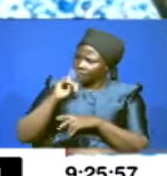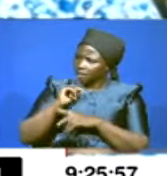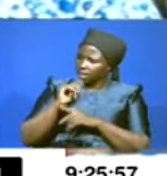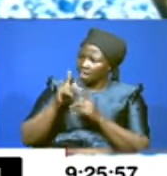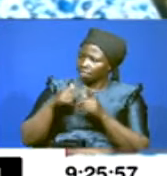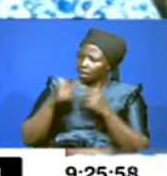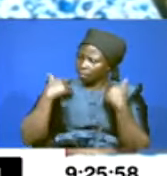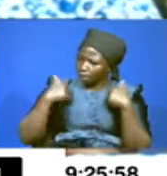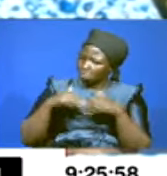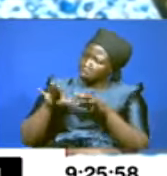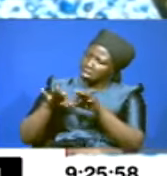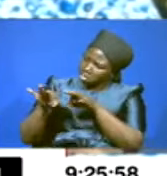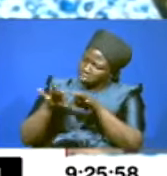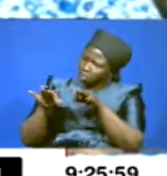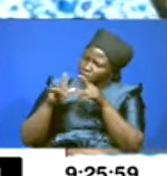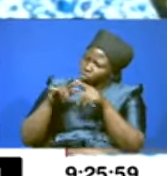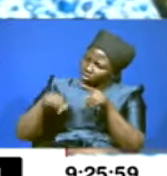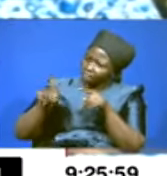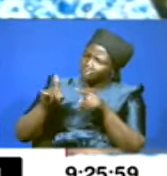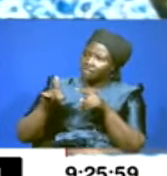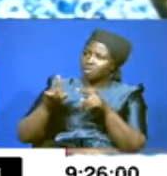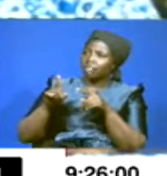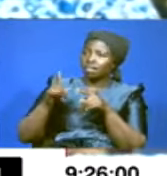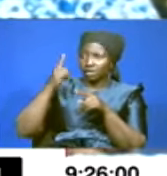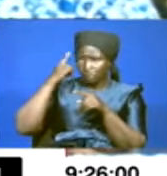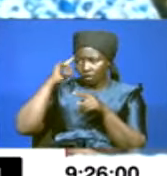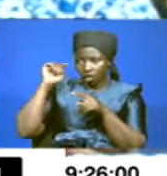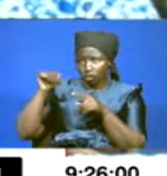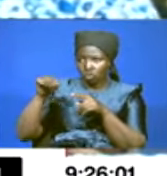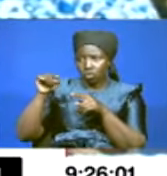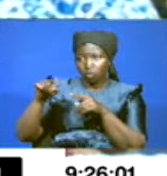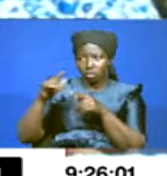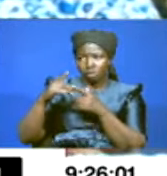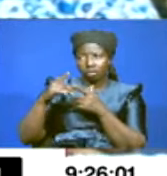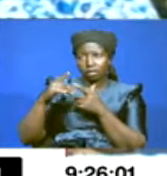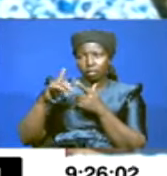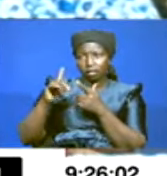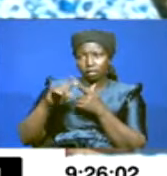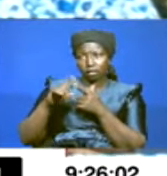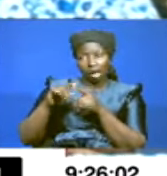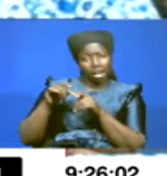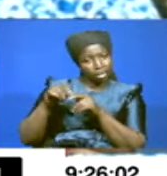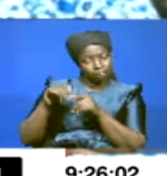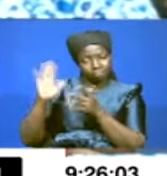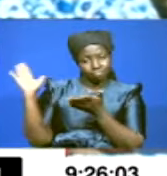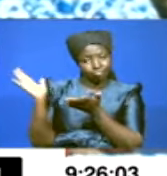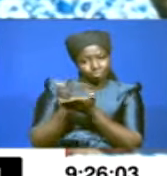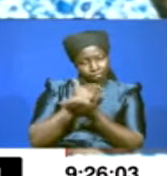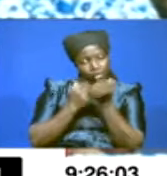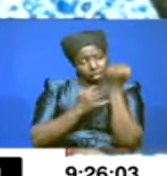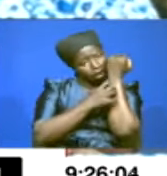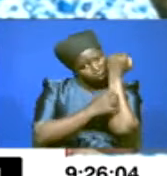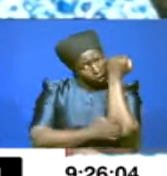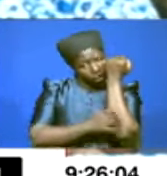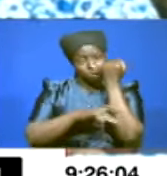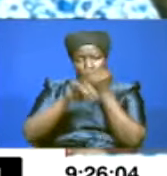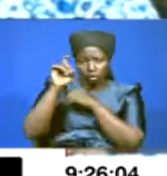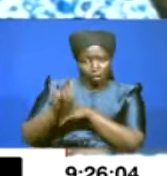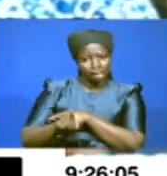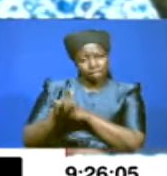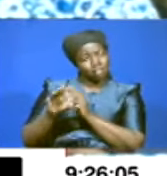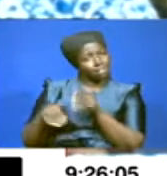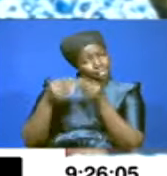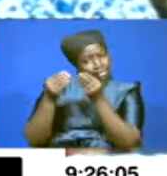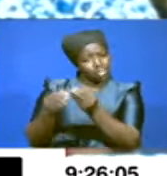her that in order to break out of a poverty cycle, something must give. There must